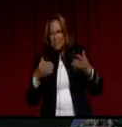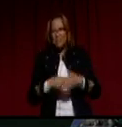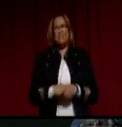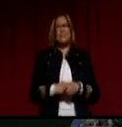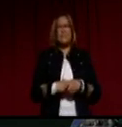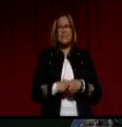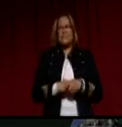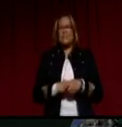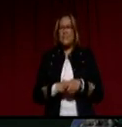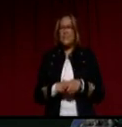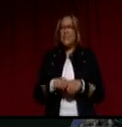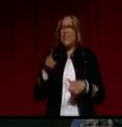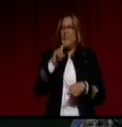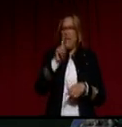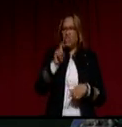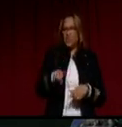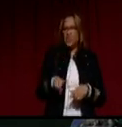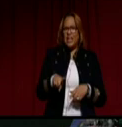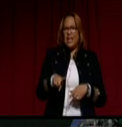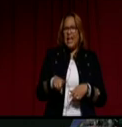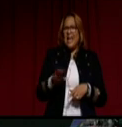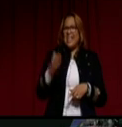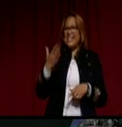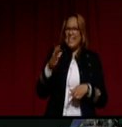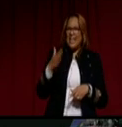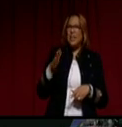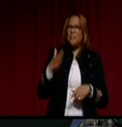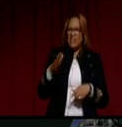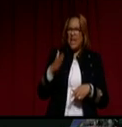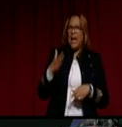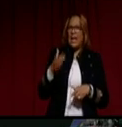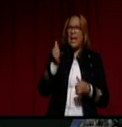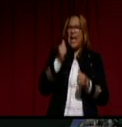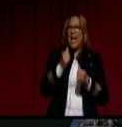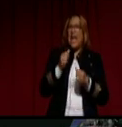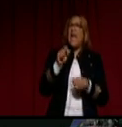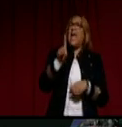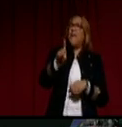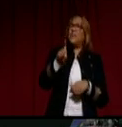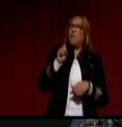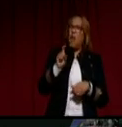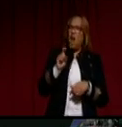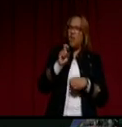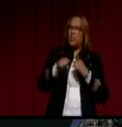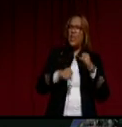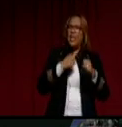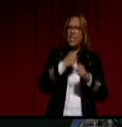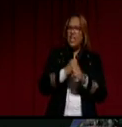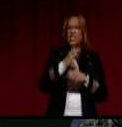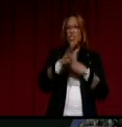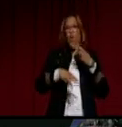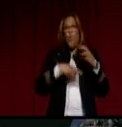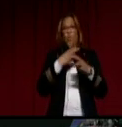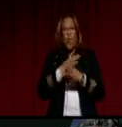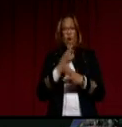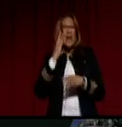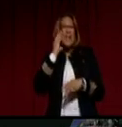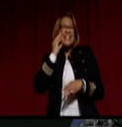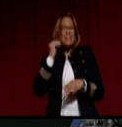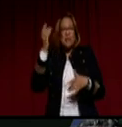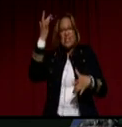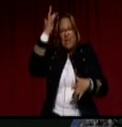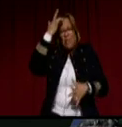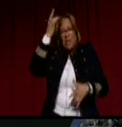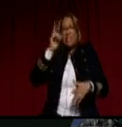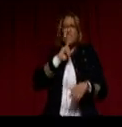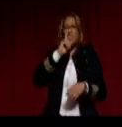so can I ask you this? It seems like every 100 years, the world is faced with a plague. Is it